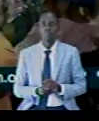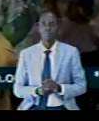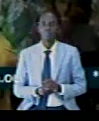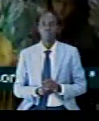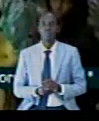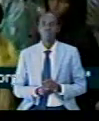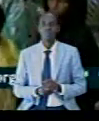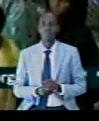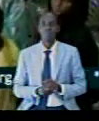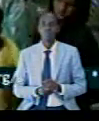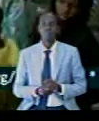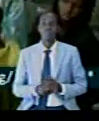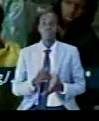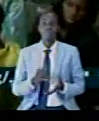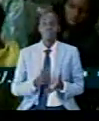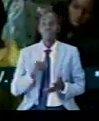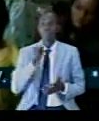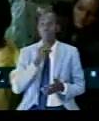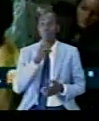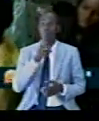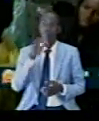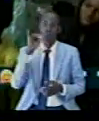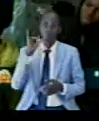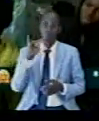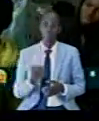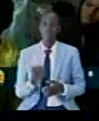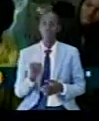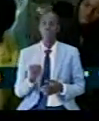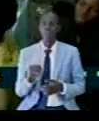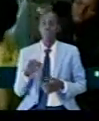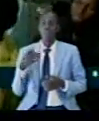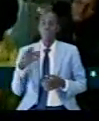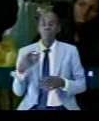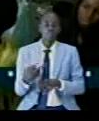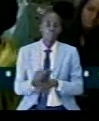It's indeed an avalanche of miracles.